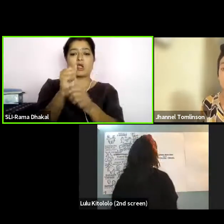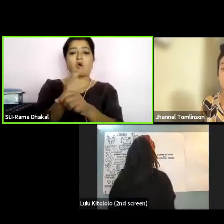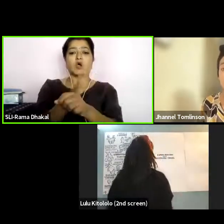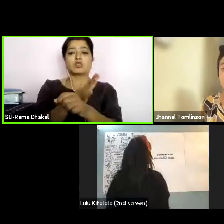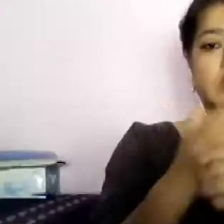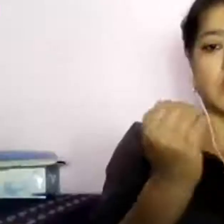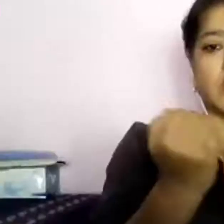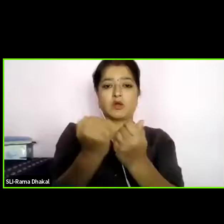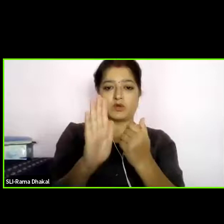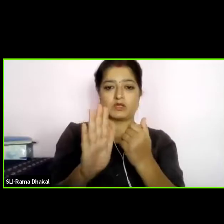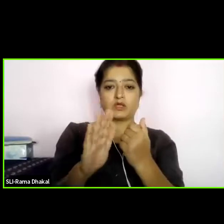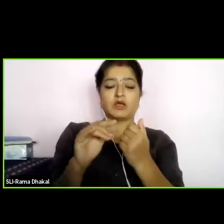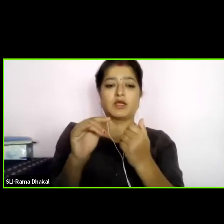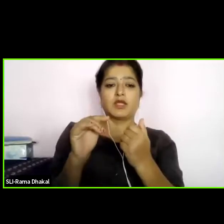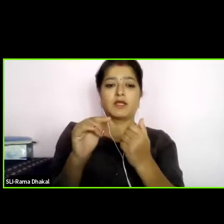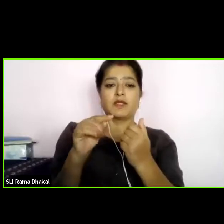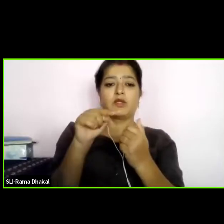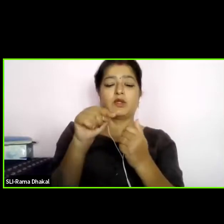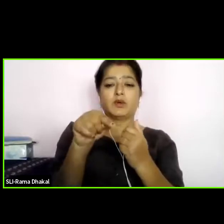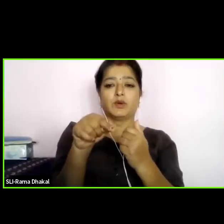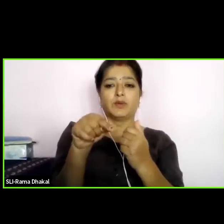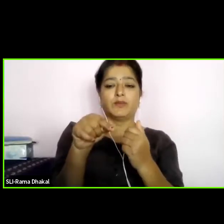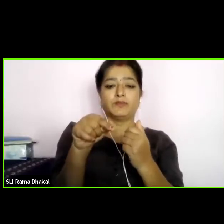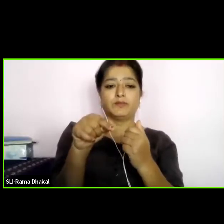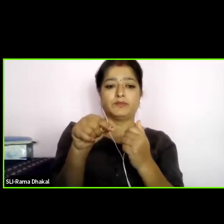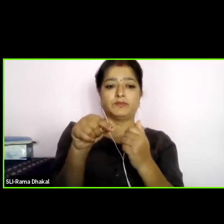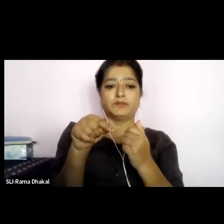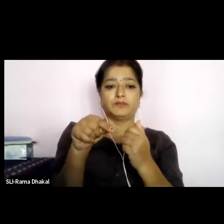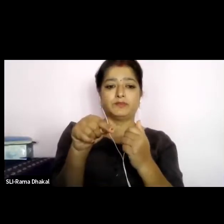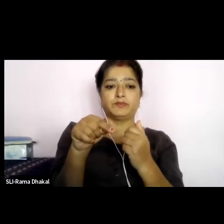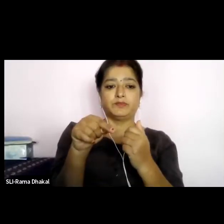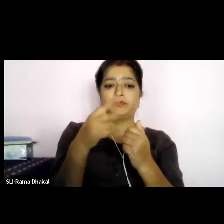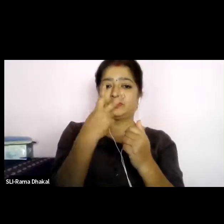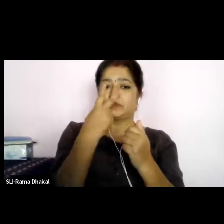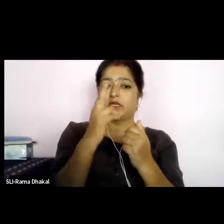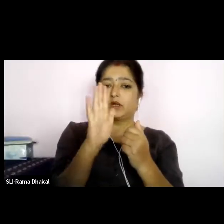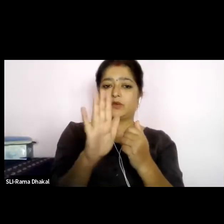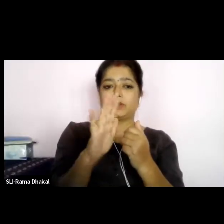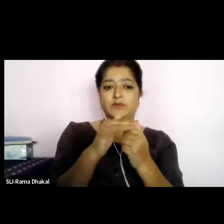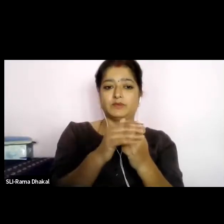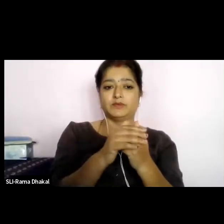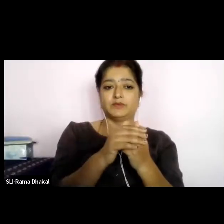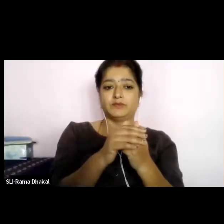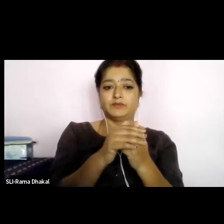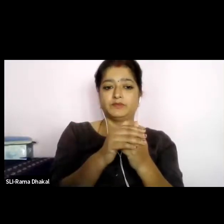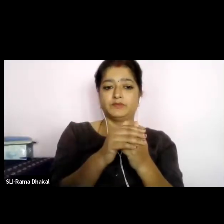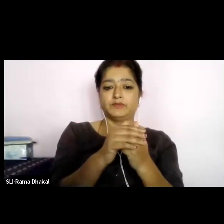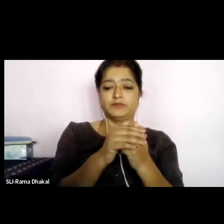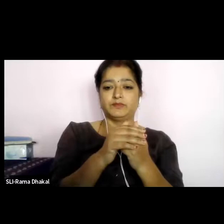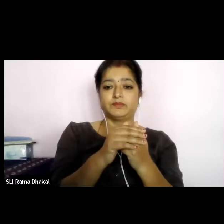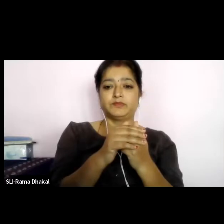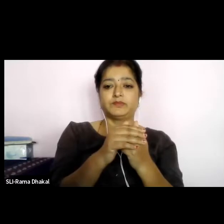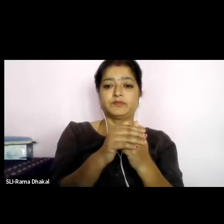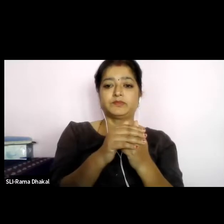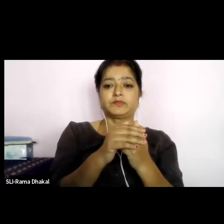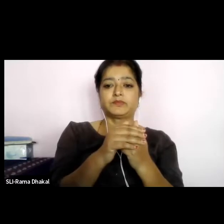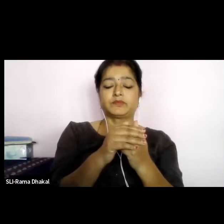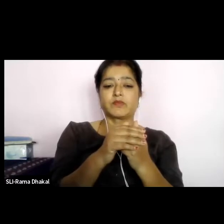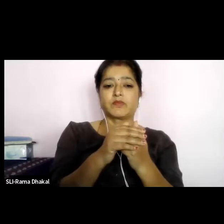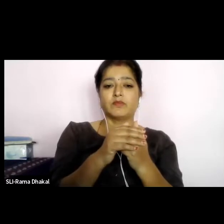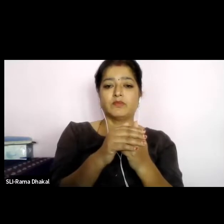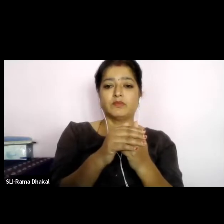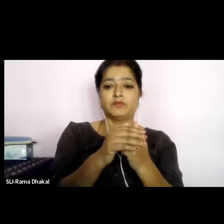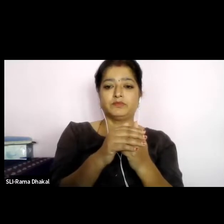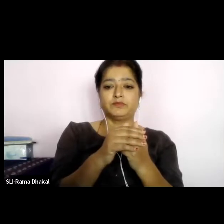to hear from some of the women across these spaces who will seek to share their stories of resistance,